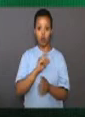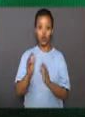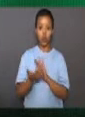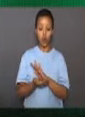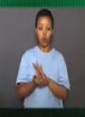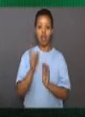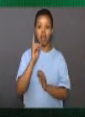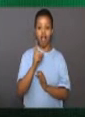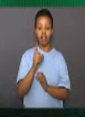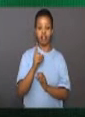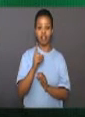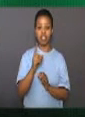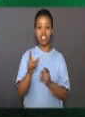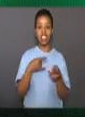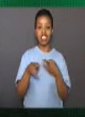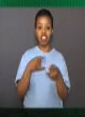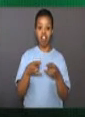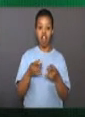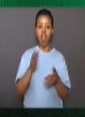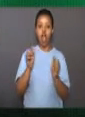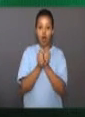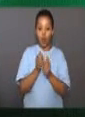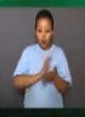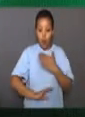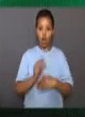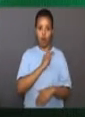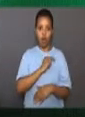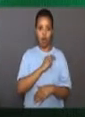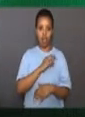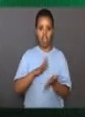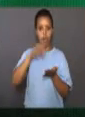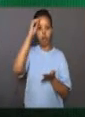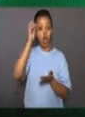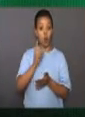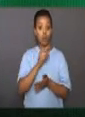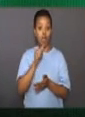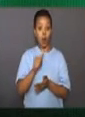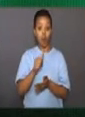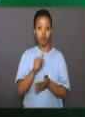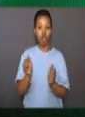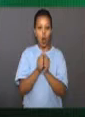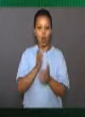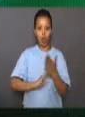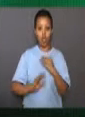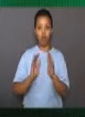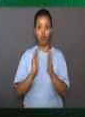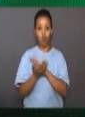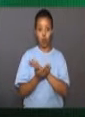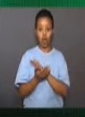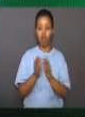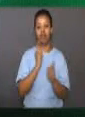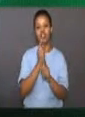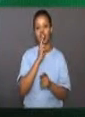species is born with and does not have to learn, then you answered correctly. Let